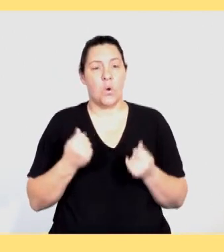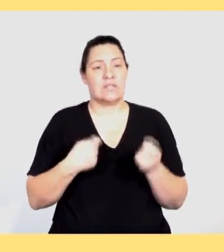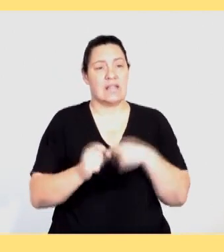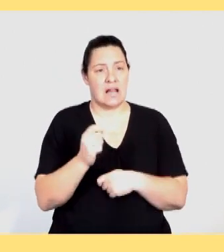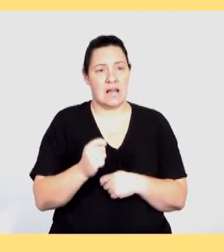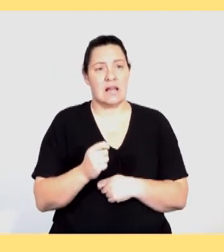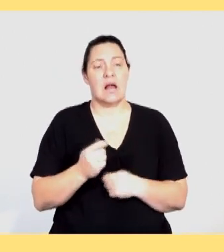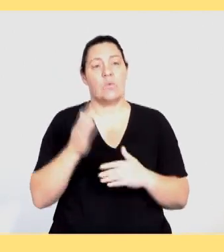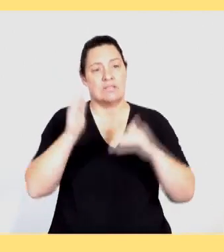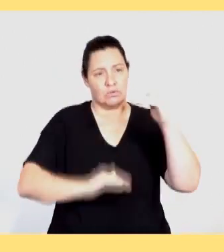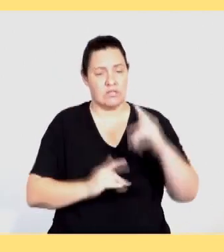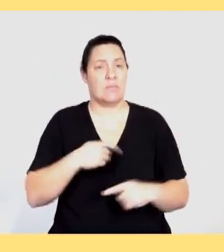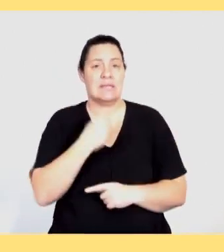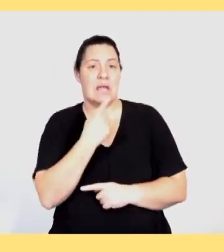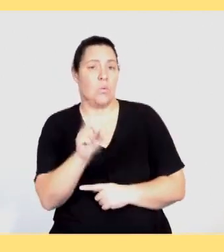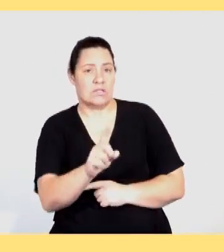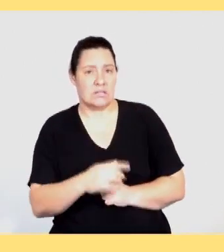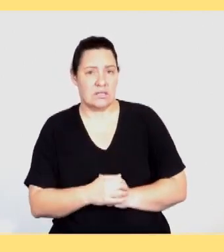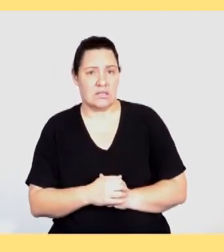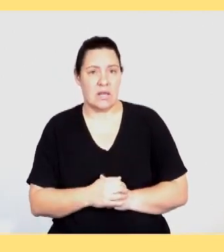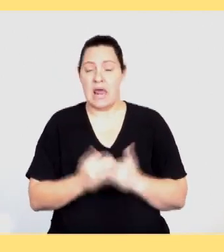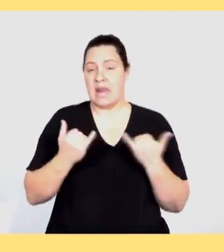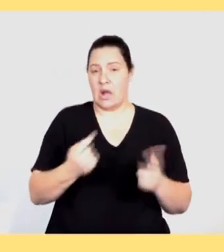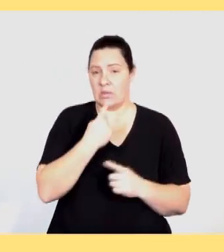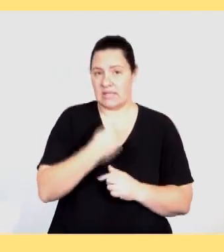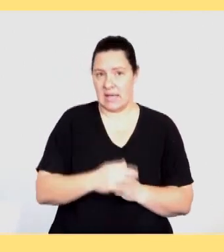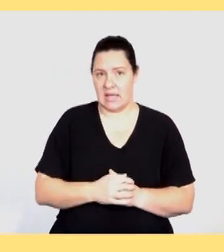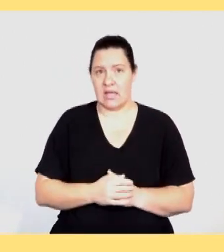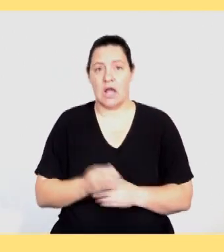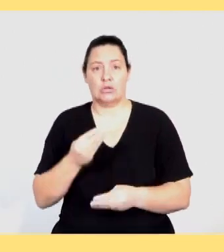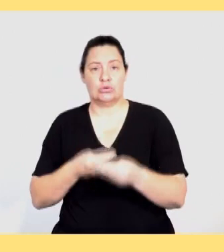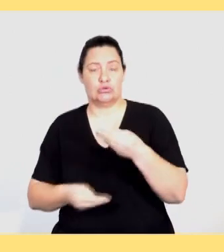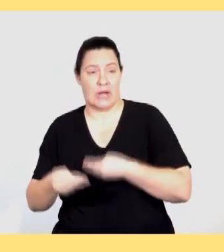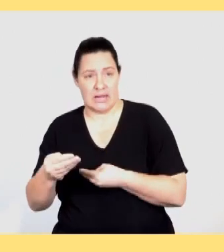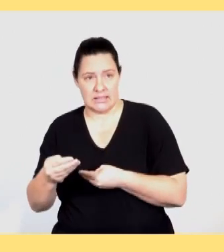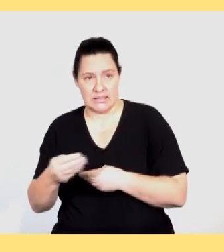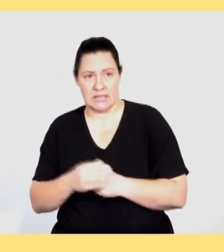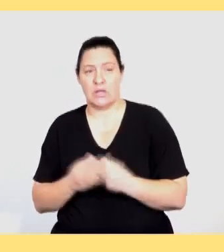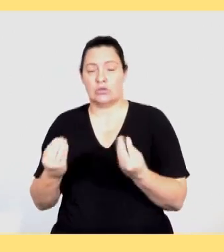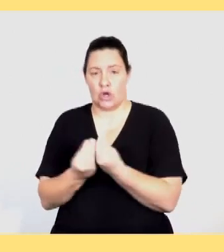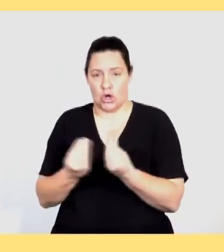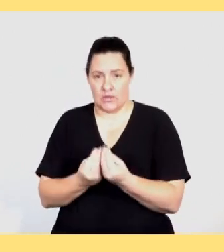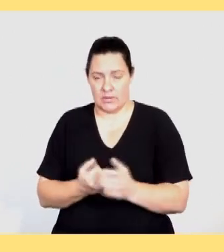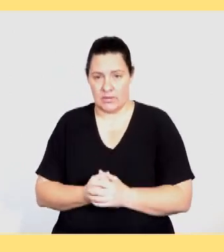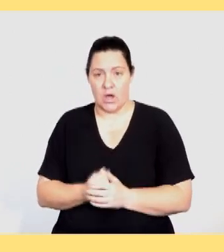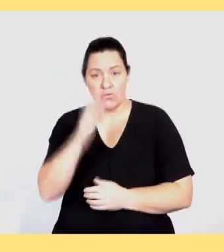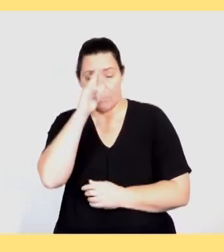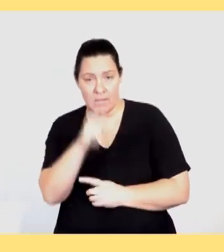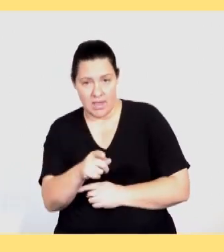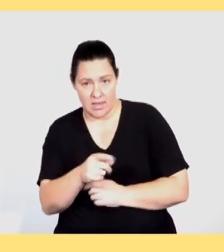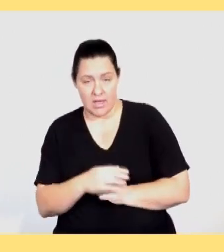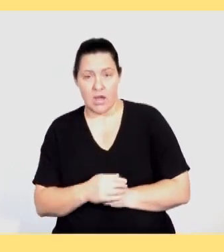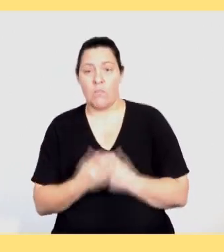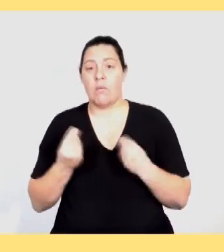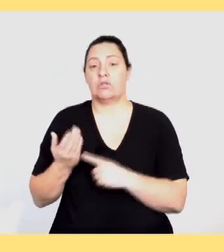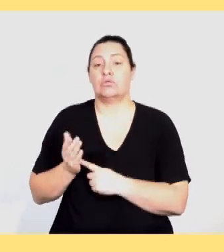So my cost of sales is going to decrease. What do I say here now? I'm going to say trading stock.